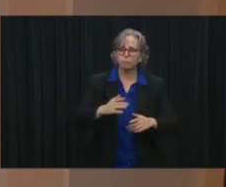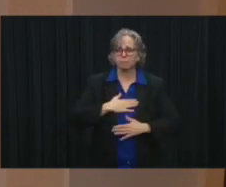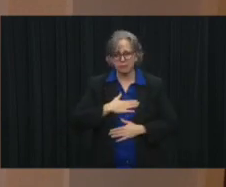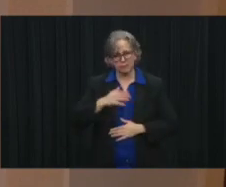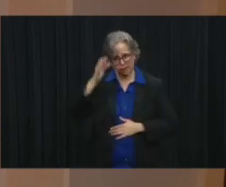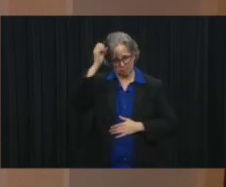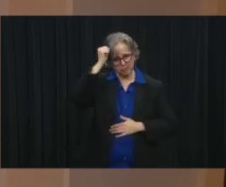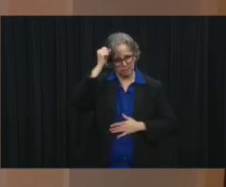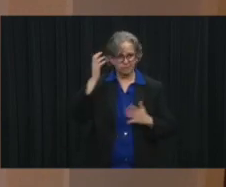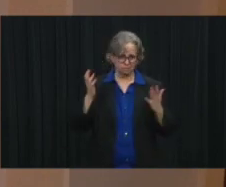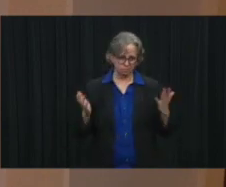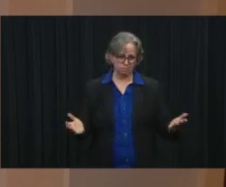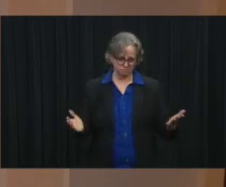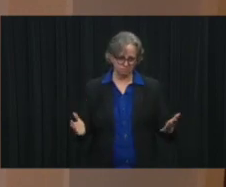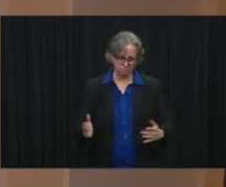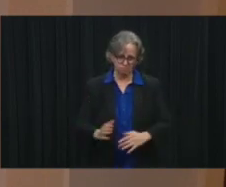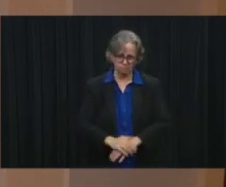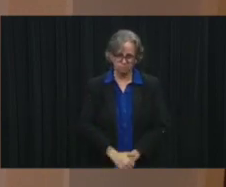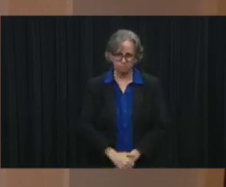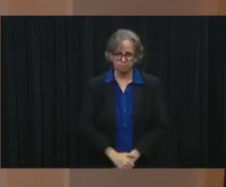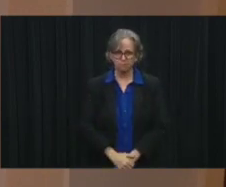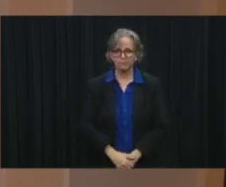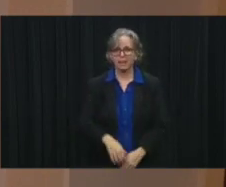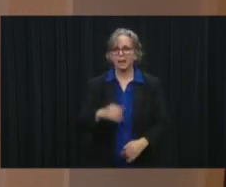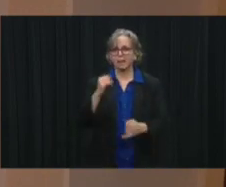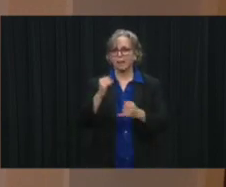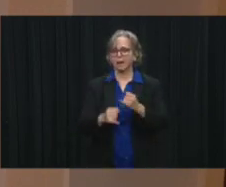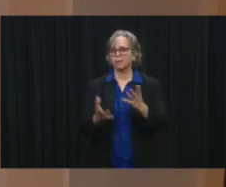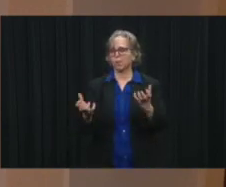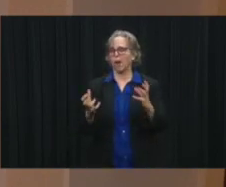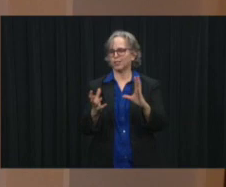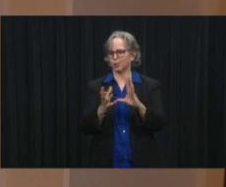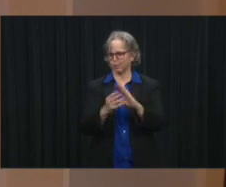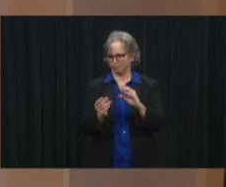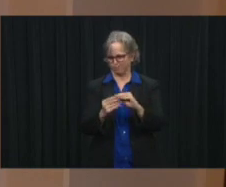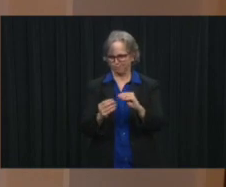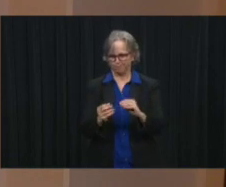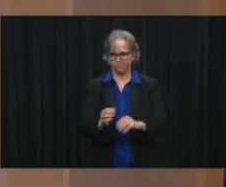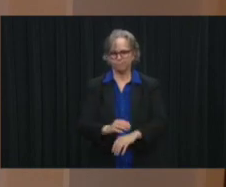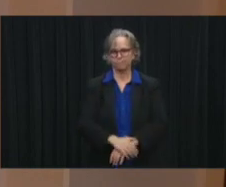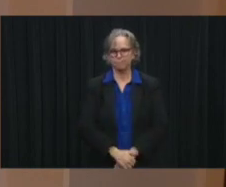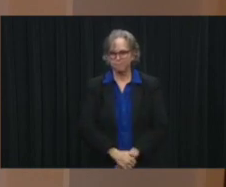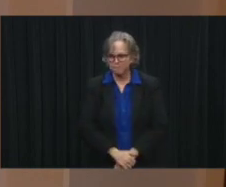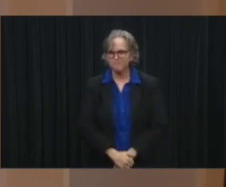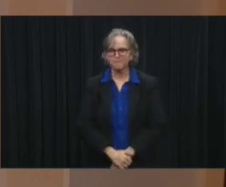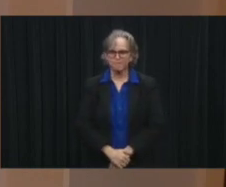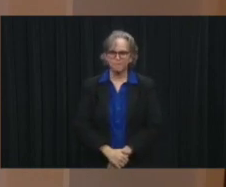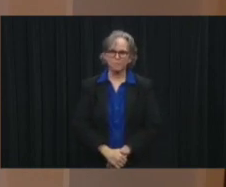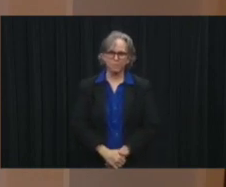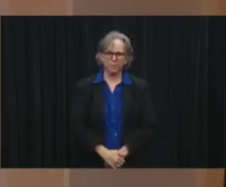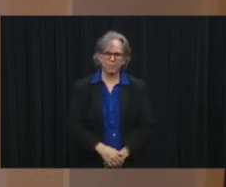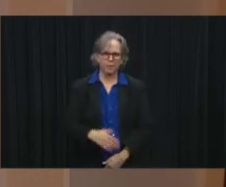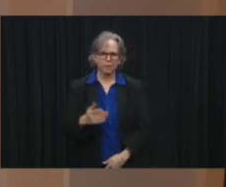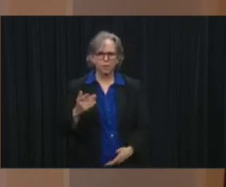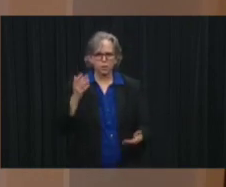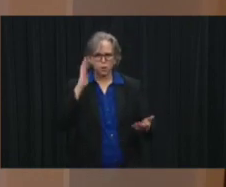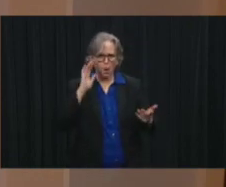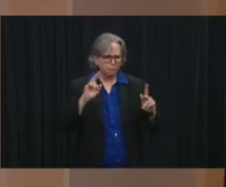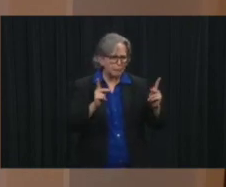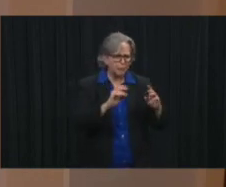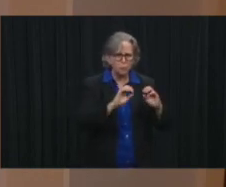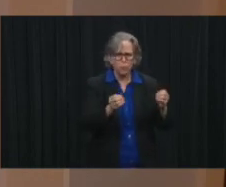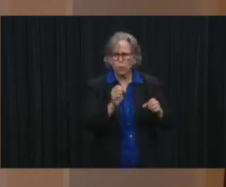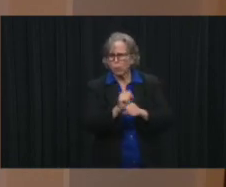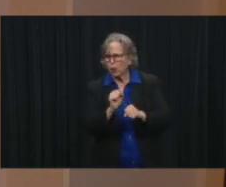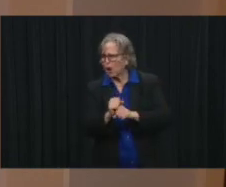Lastly, the last point I'd like to cover is that while we talk about all of the joblessness, we have a large